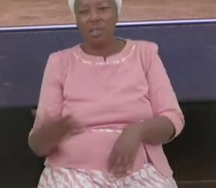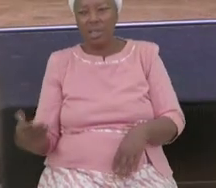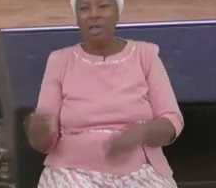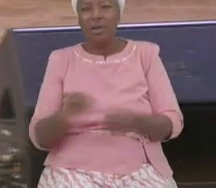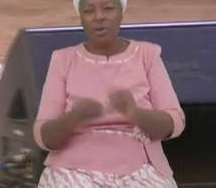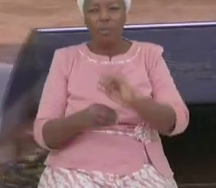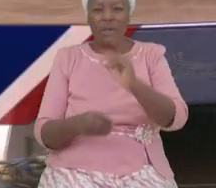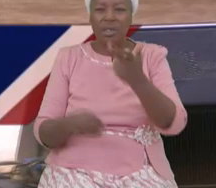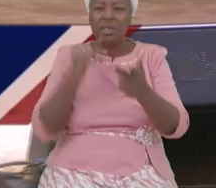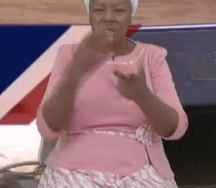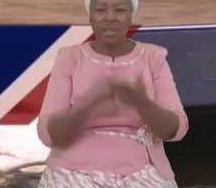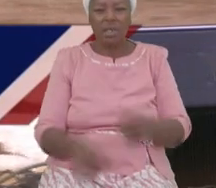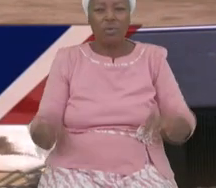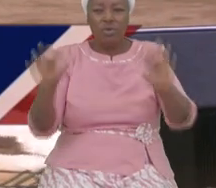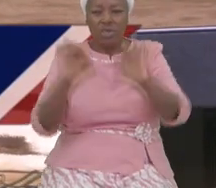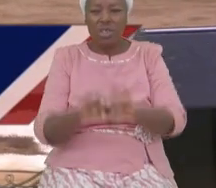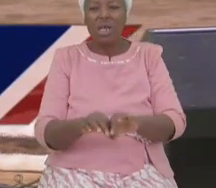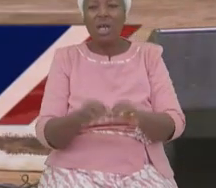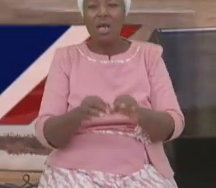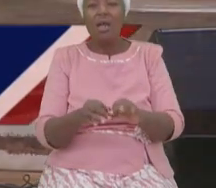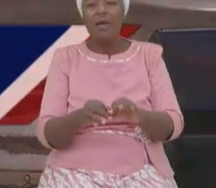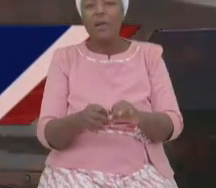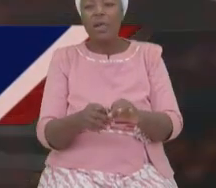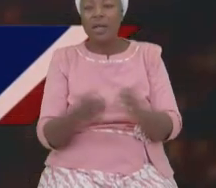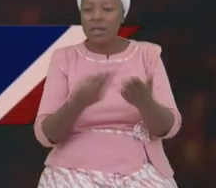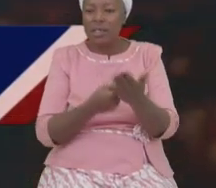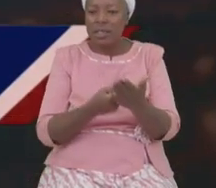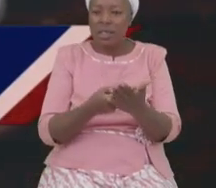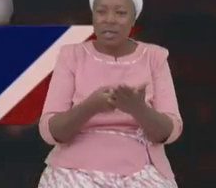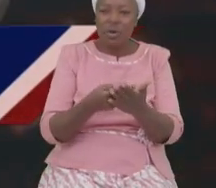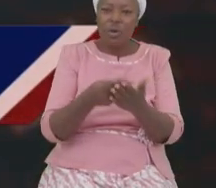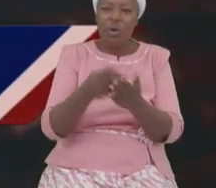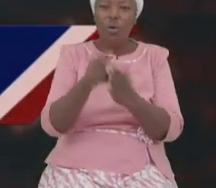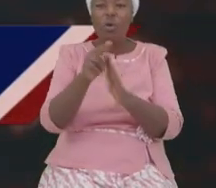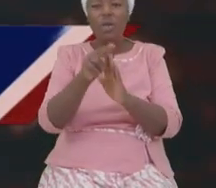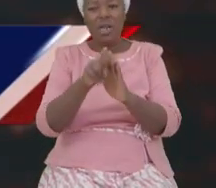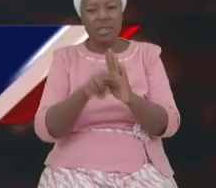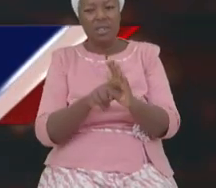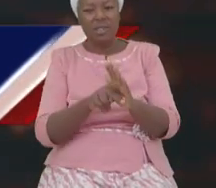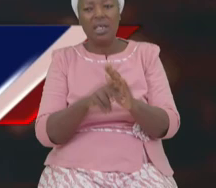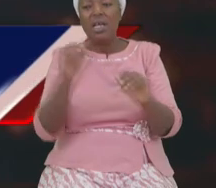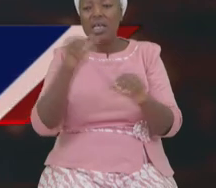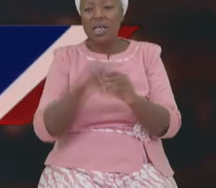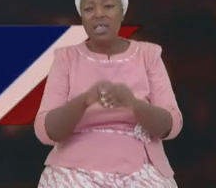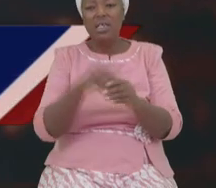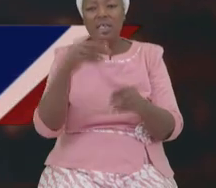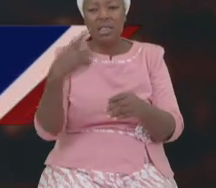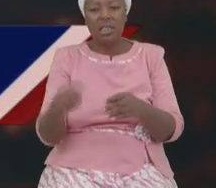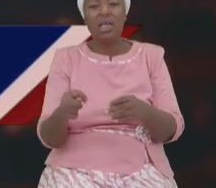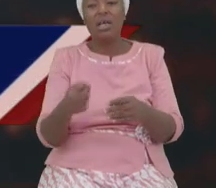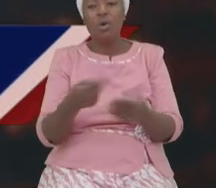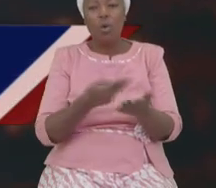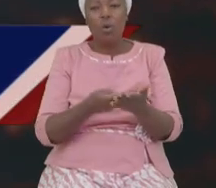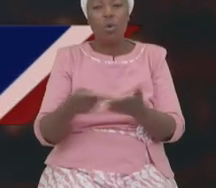the crucial, important, essential, indispensable holiness in the